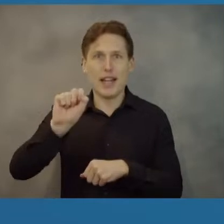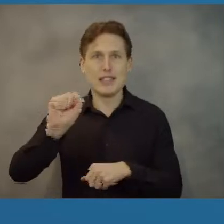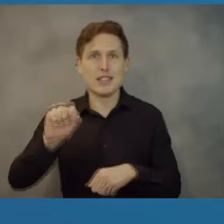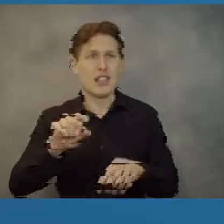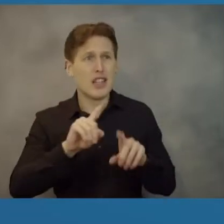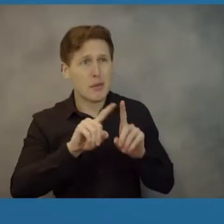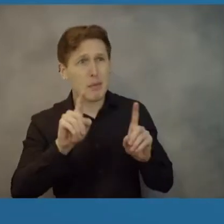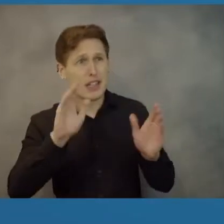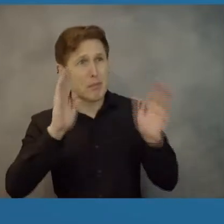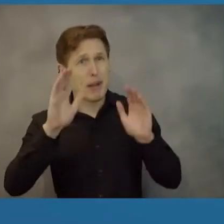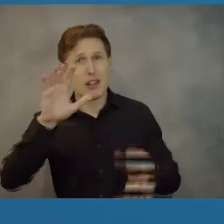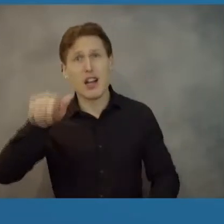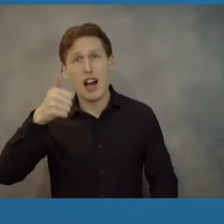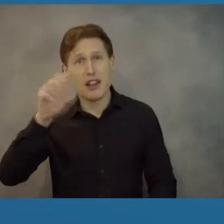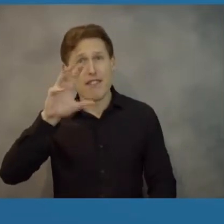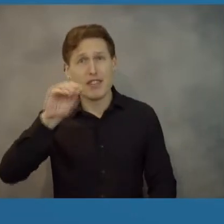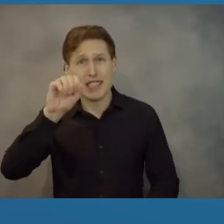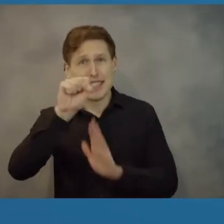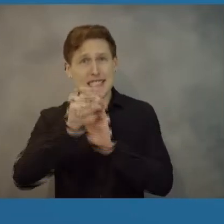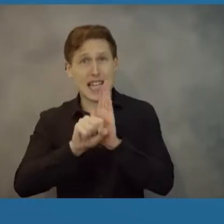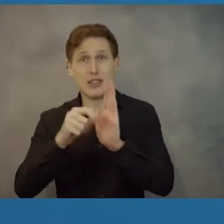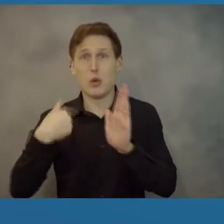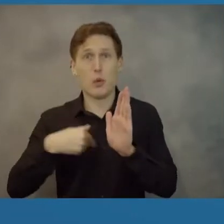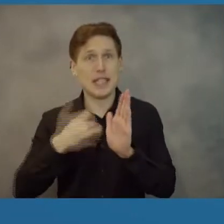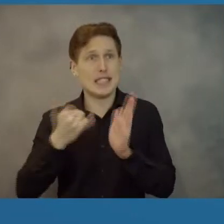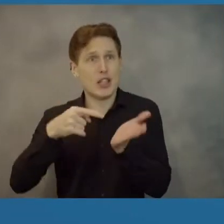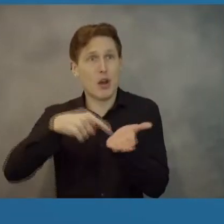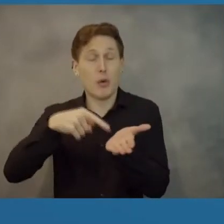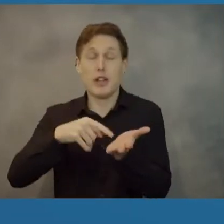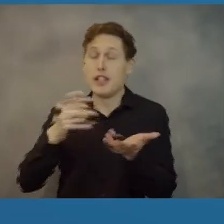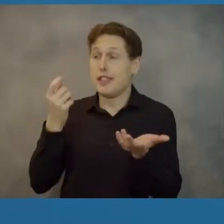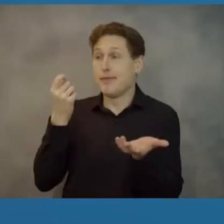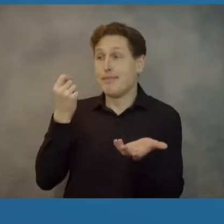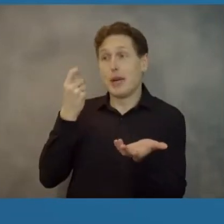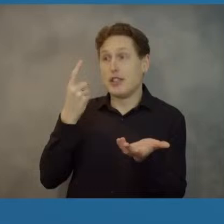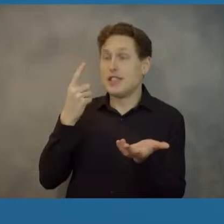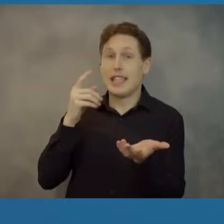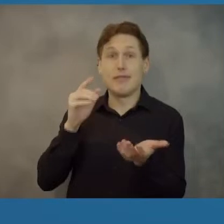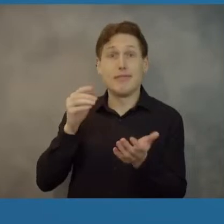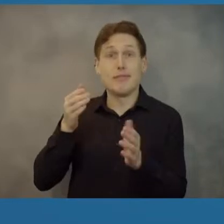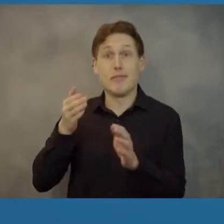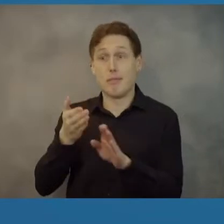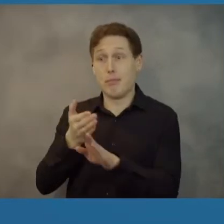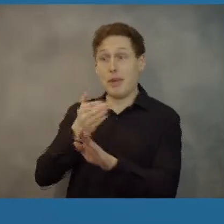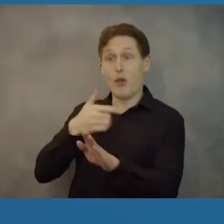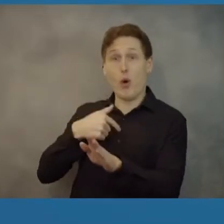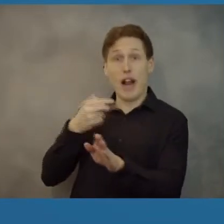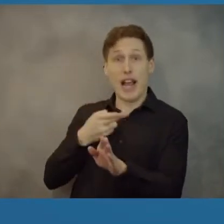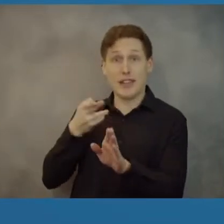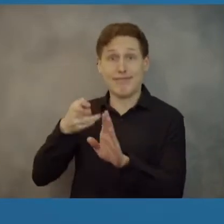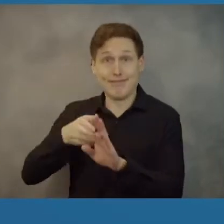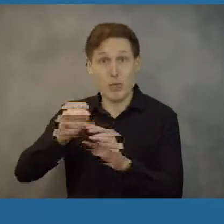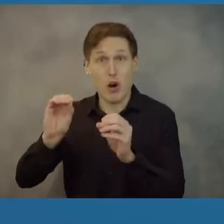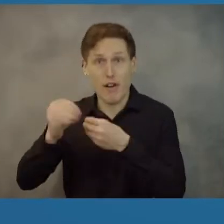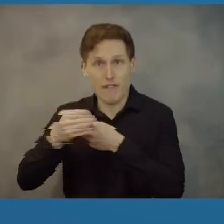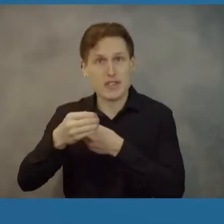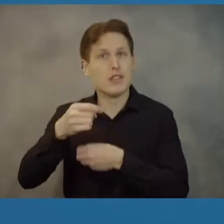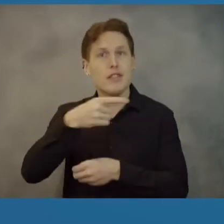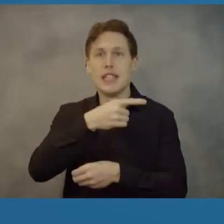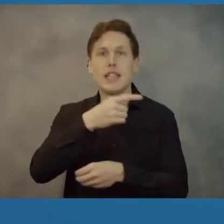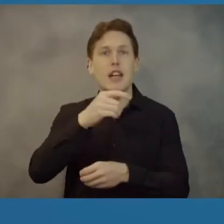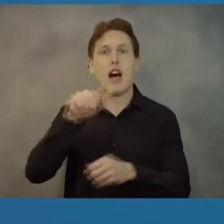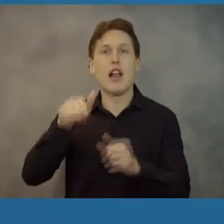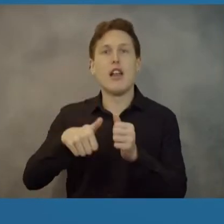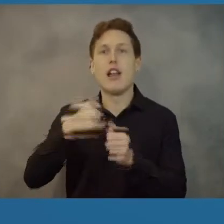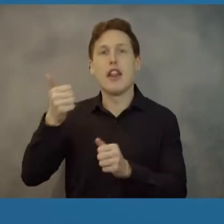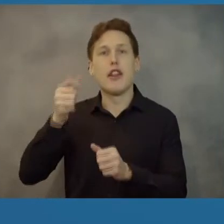Right. Decisions were made before my time. I will acknowledge that, okay? I have to do a lot of cleanup. And so what I'm